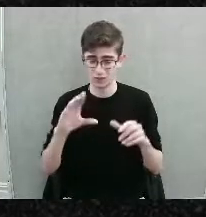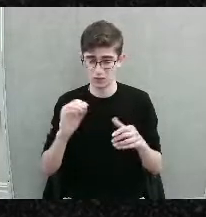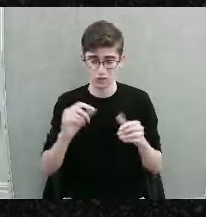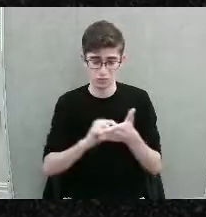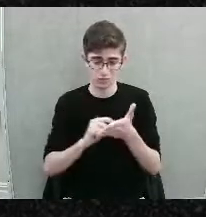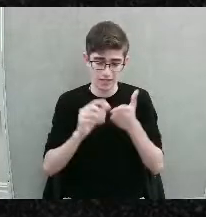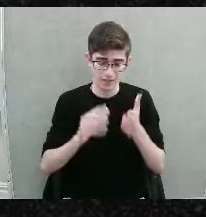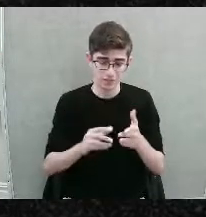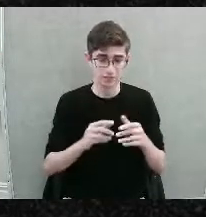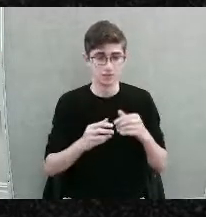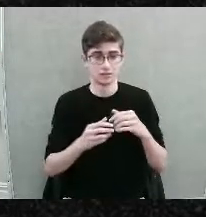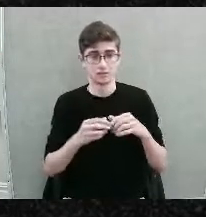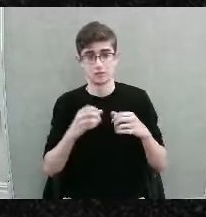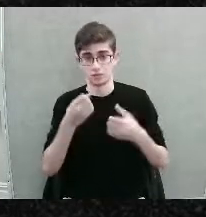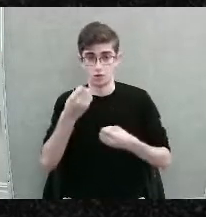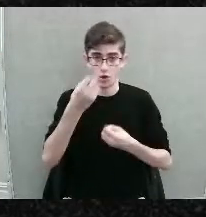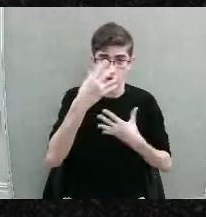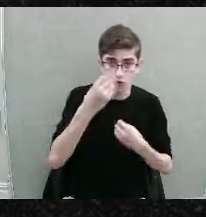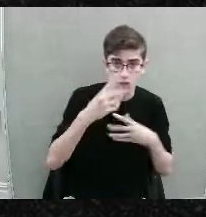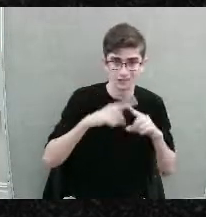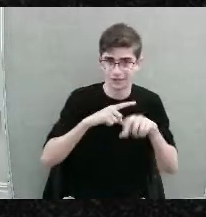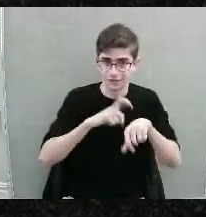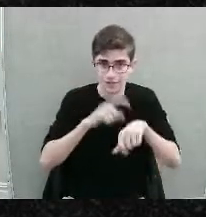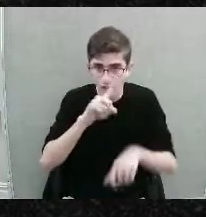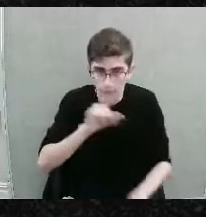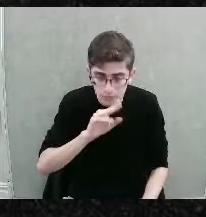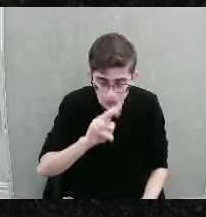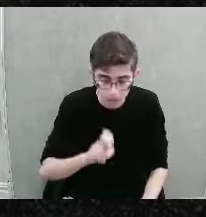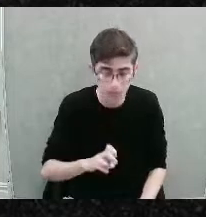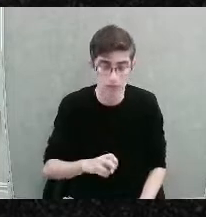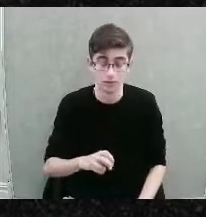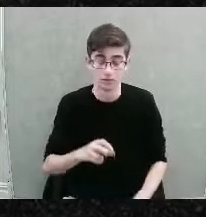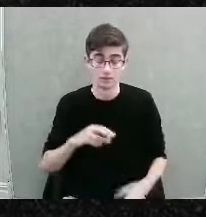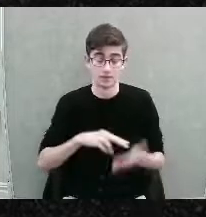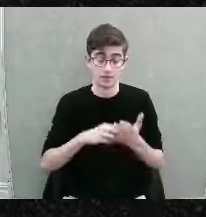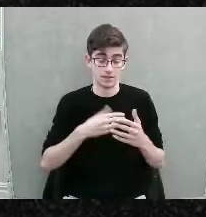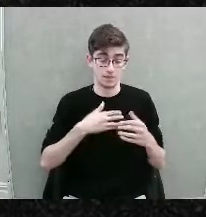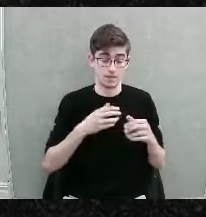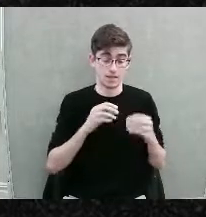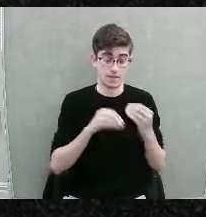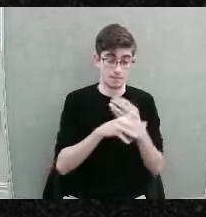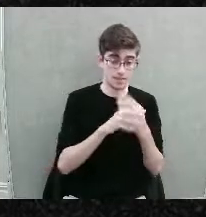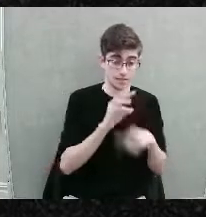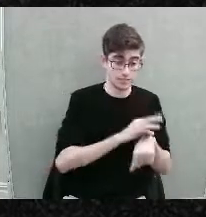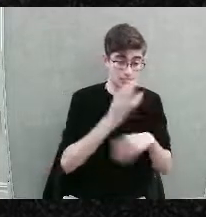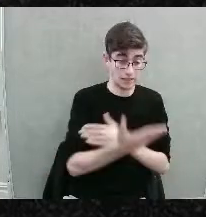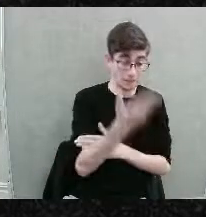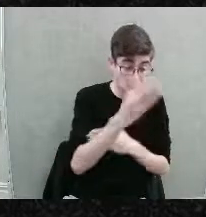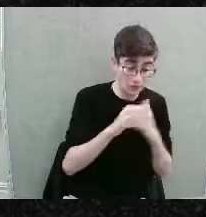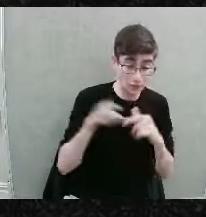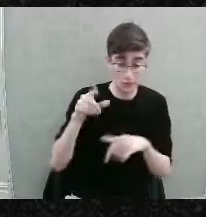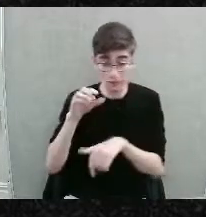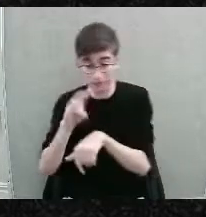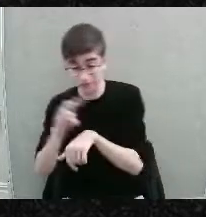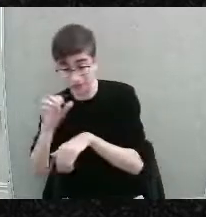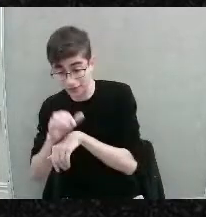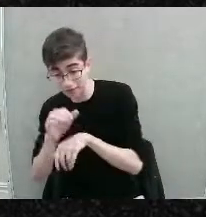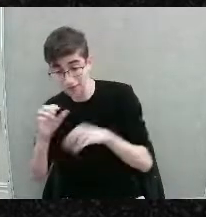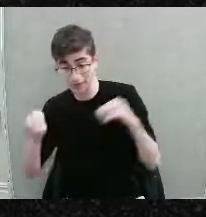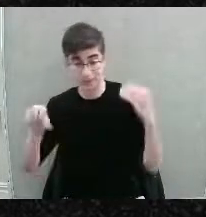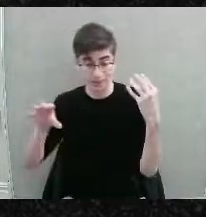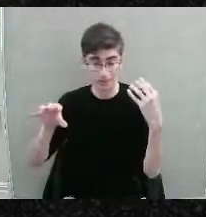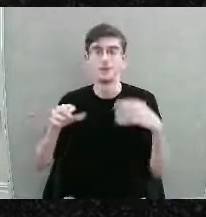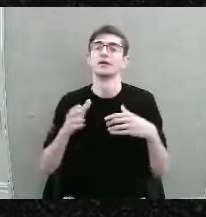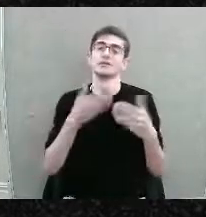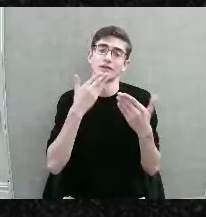like Hong Kong, different time zones, is that it's 6 a.m. in the morning there. So anyway, so thanks, thanks to everybody who's joining